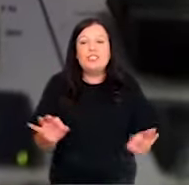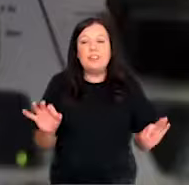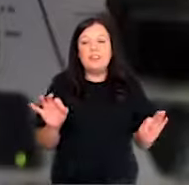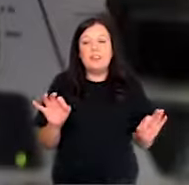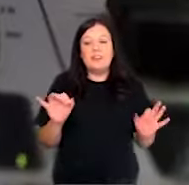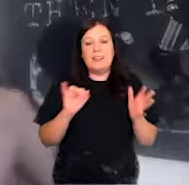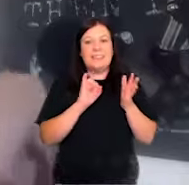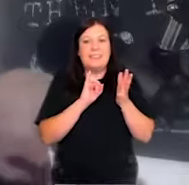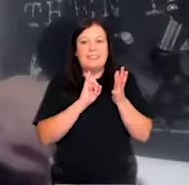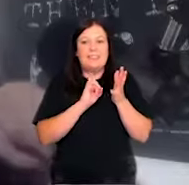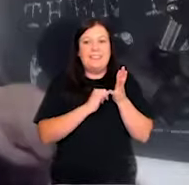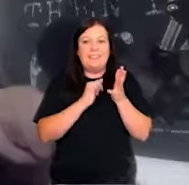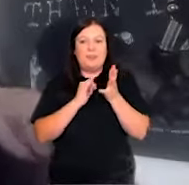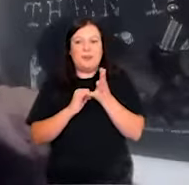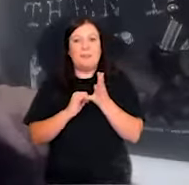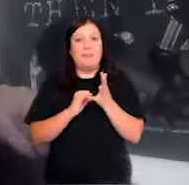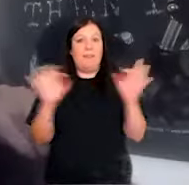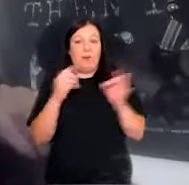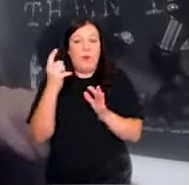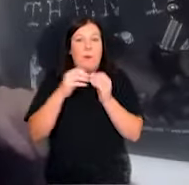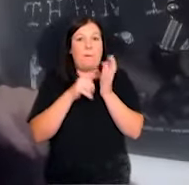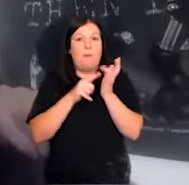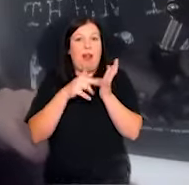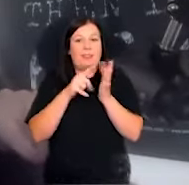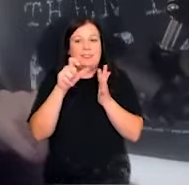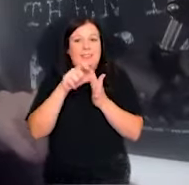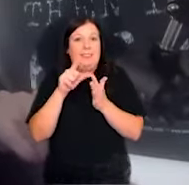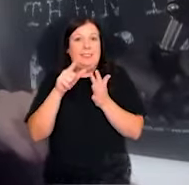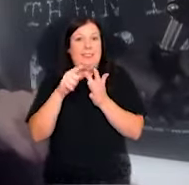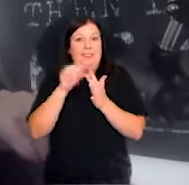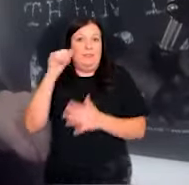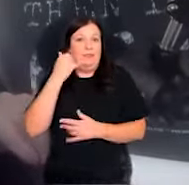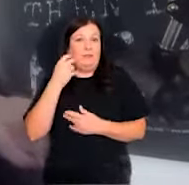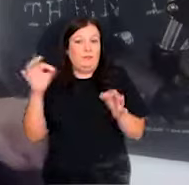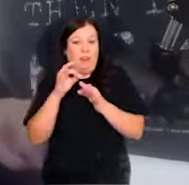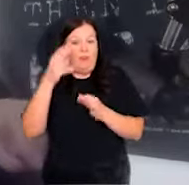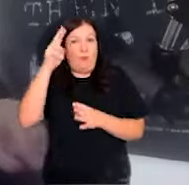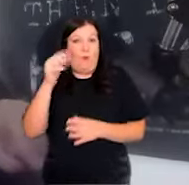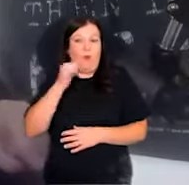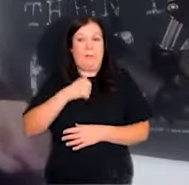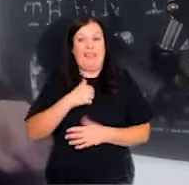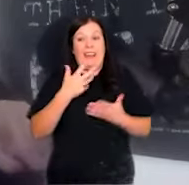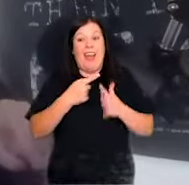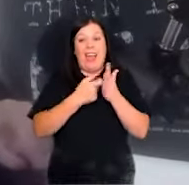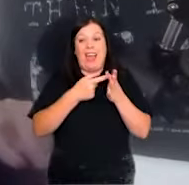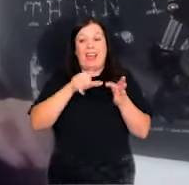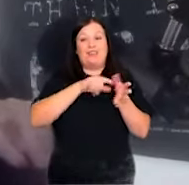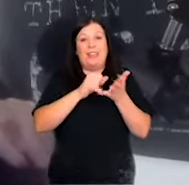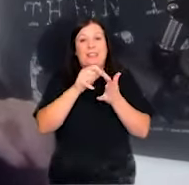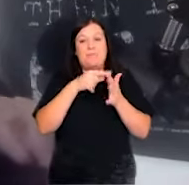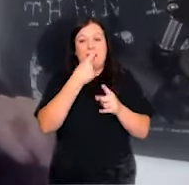Stevie Swing. That was Blondie with Call Me. Next to it, Echoes